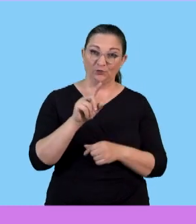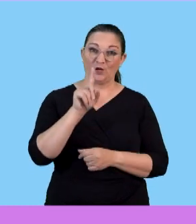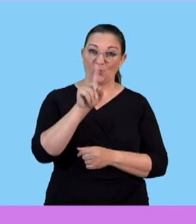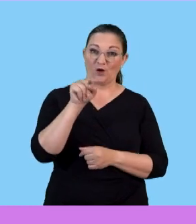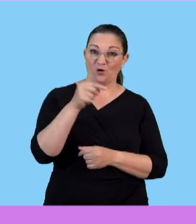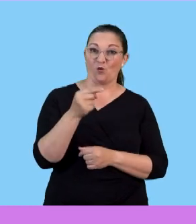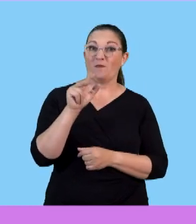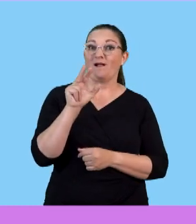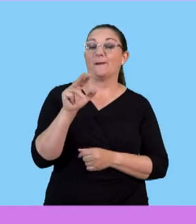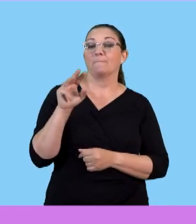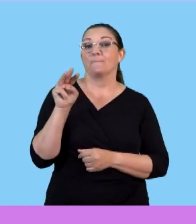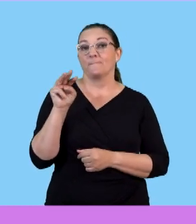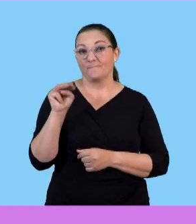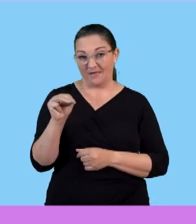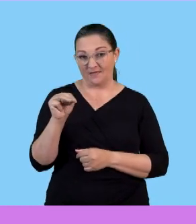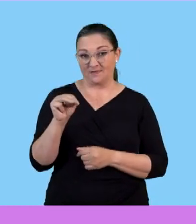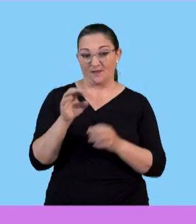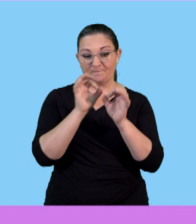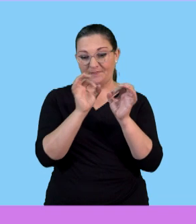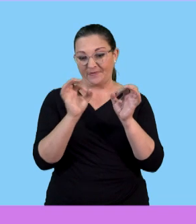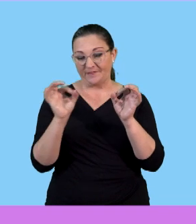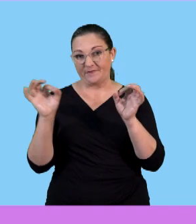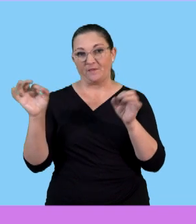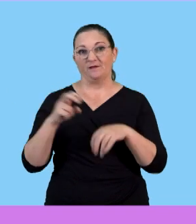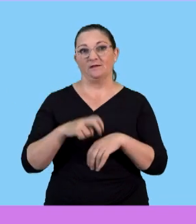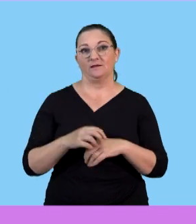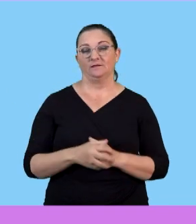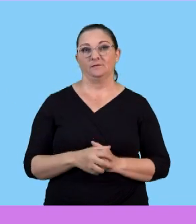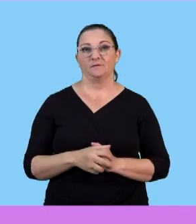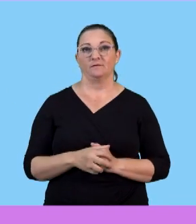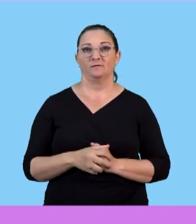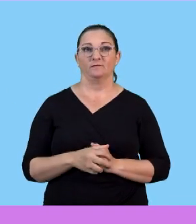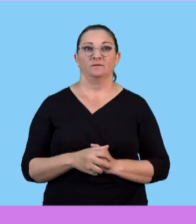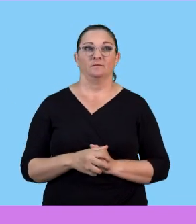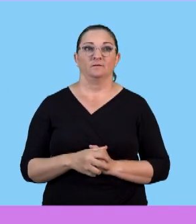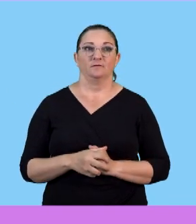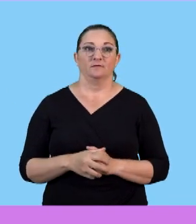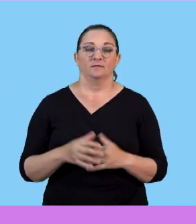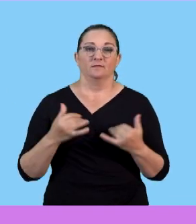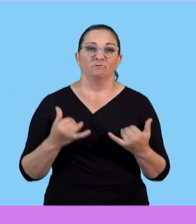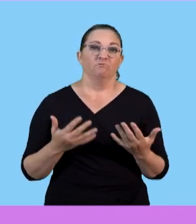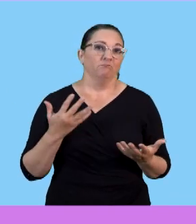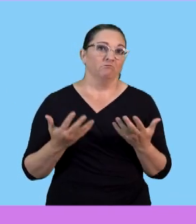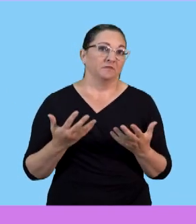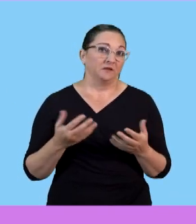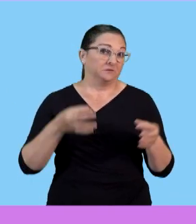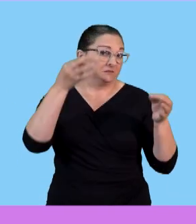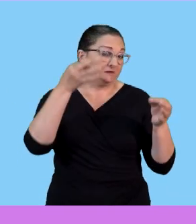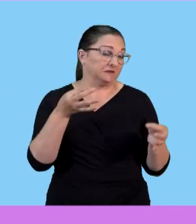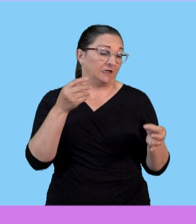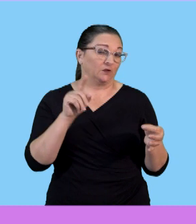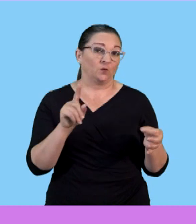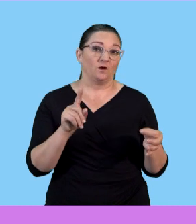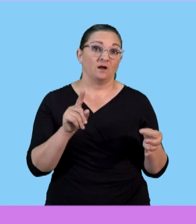1,8 meters of beading. Say, for instance, we decided that the answer must